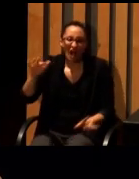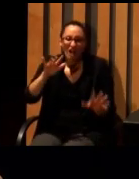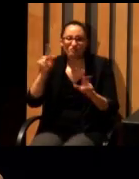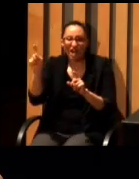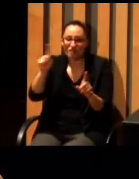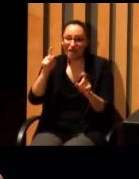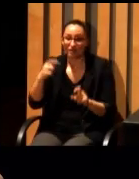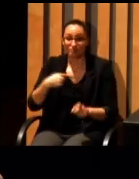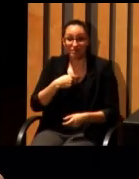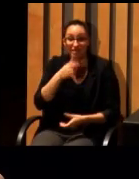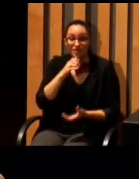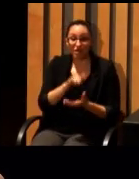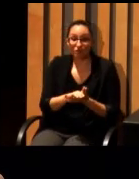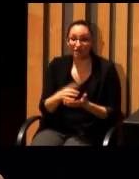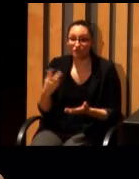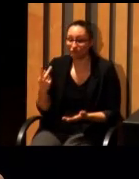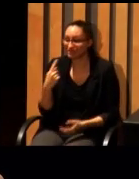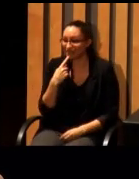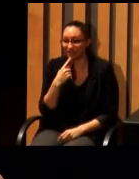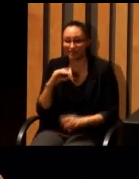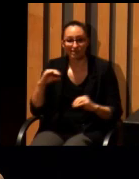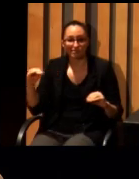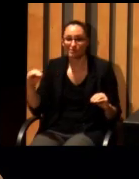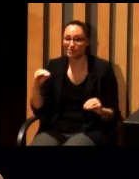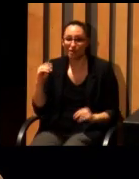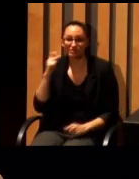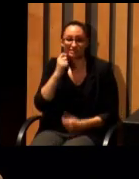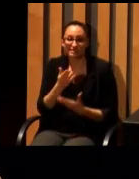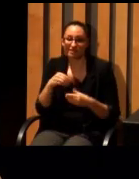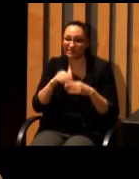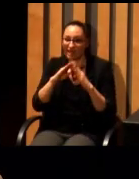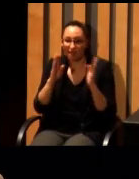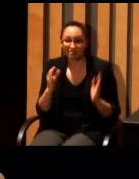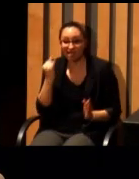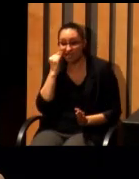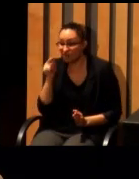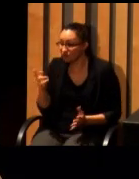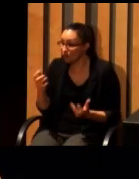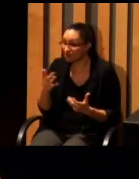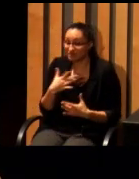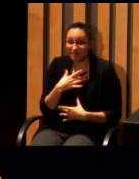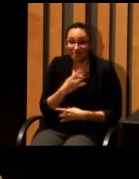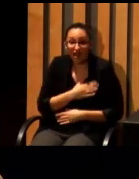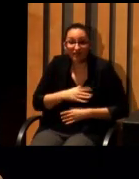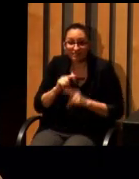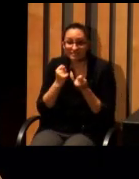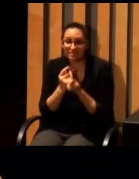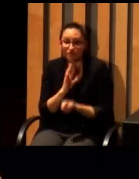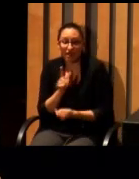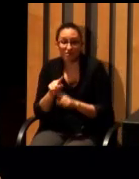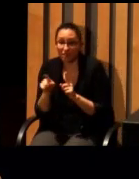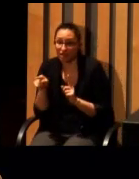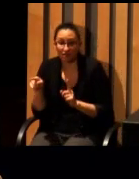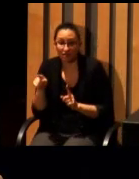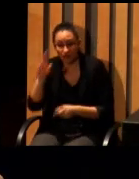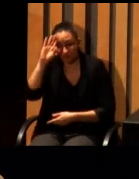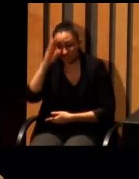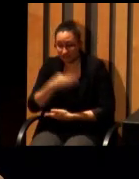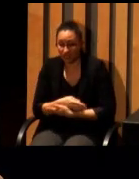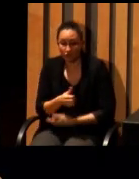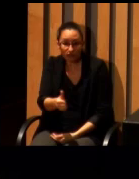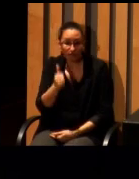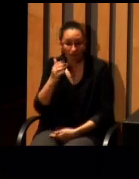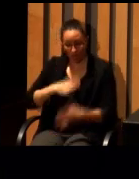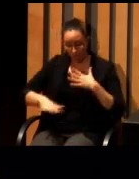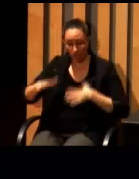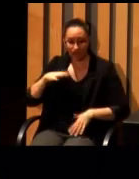said, no skin stuff in the house. I don't want to see any of the paraphernalia. If he wants to like the team at some point, that's fine, but I'm not going to have any stuff in the